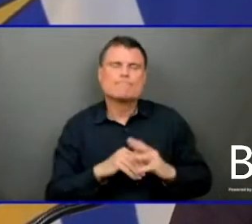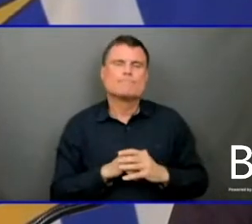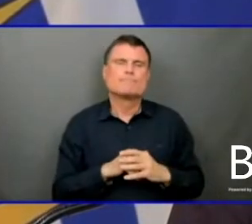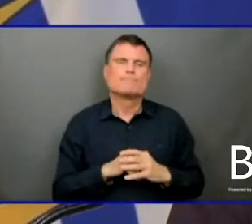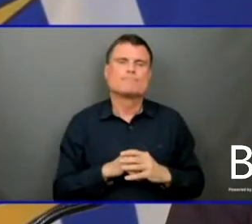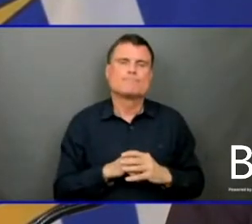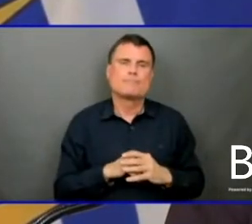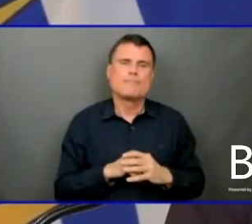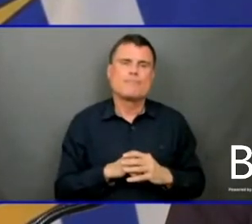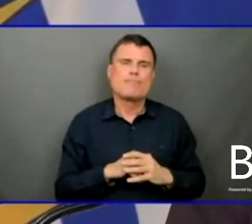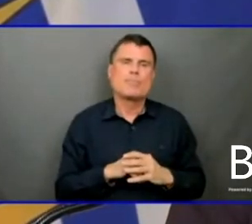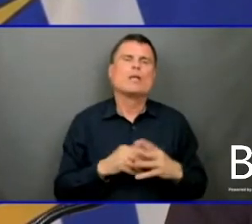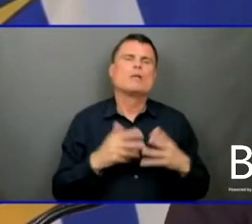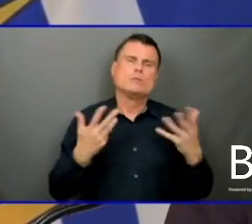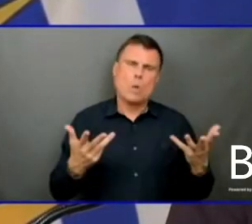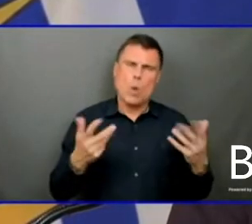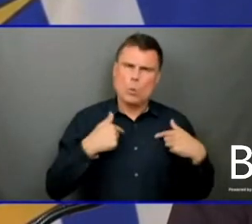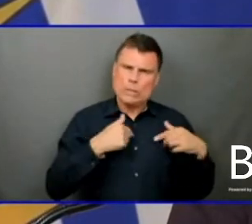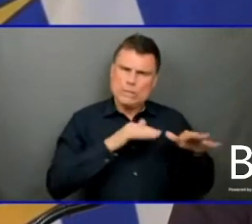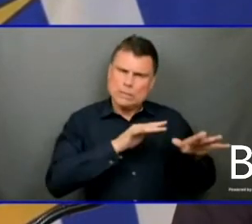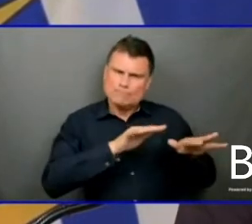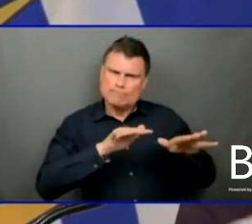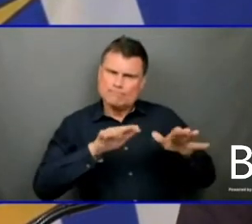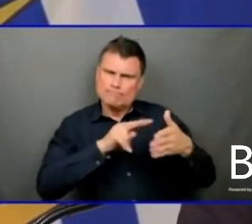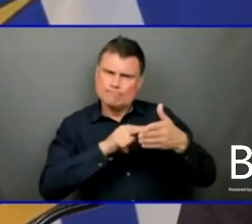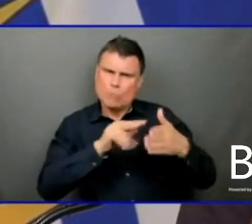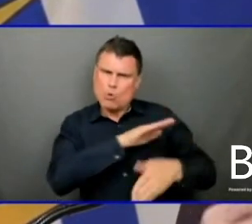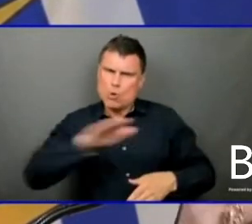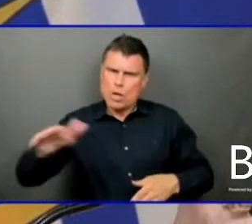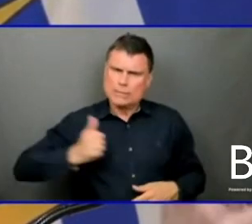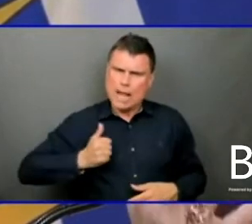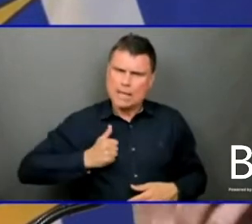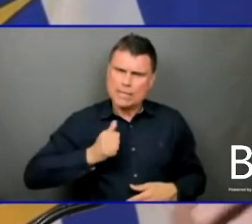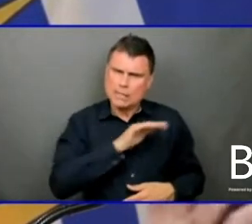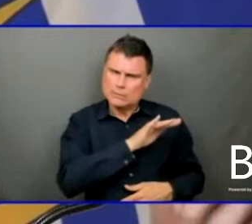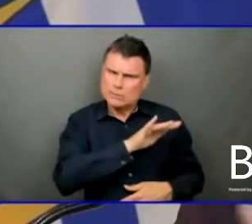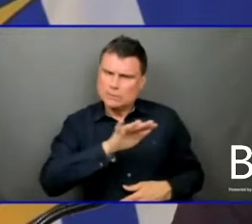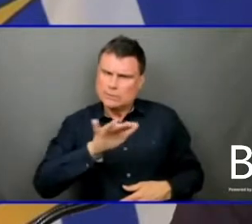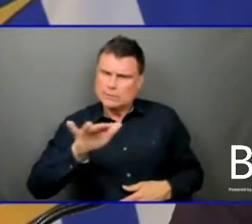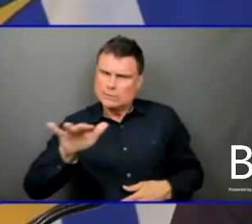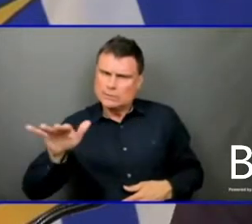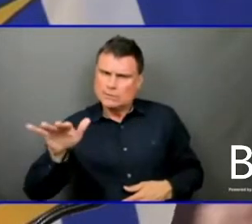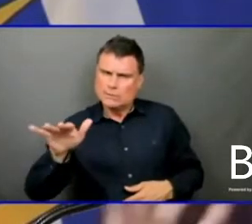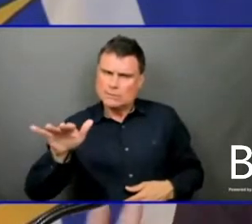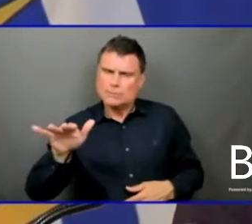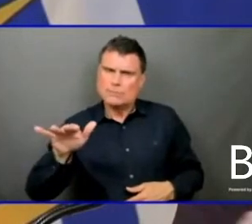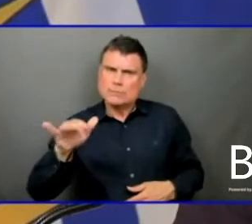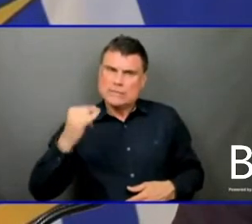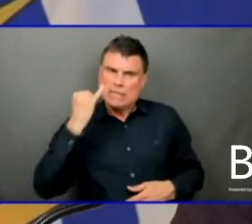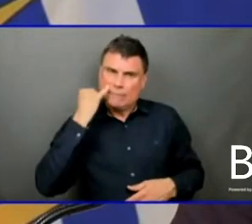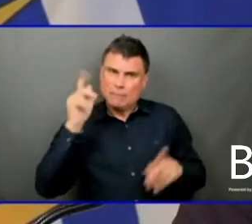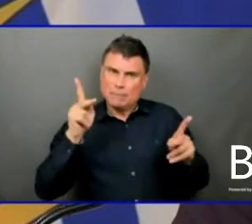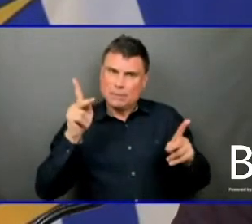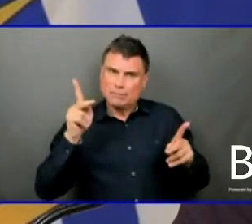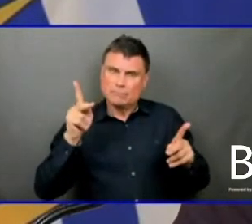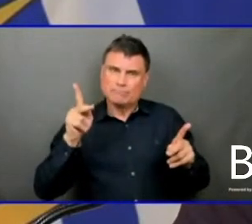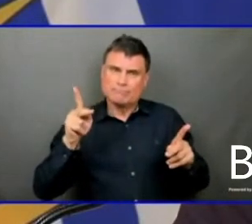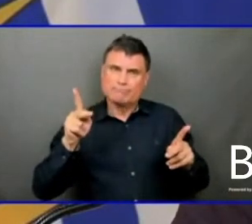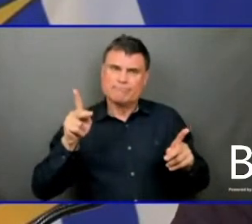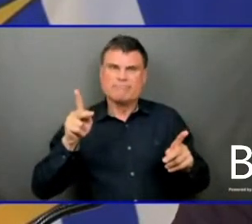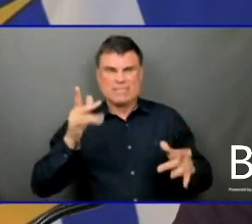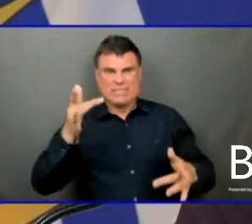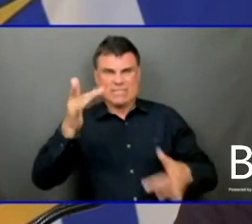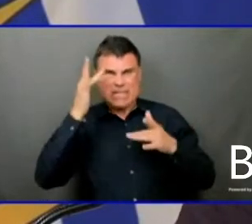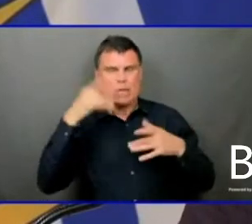is important that people, if they have the symptoms, that they get assessed and treated. And we've put the word out to clinicians as